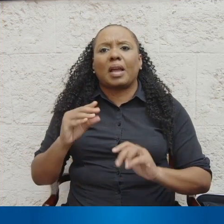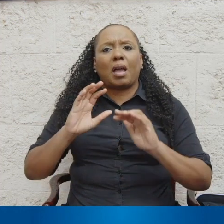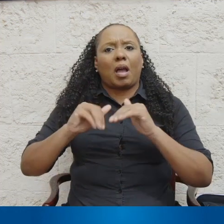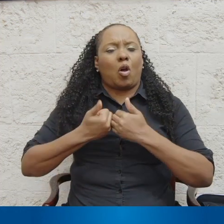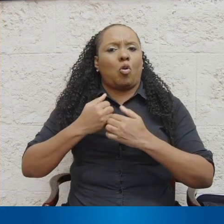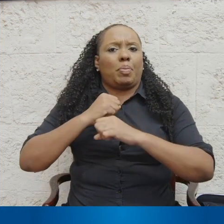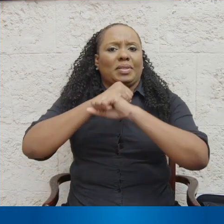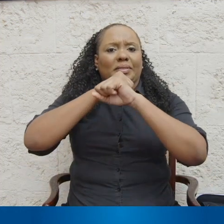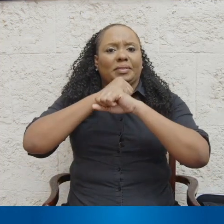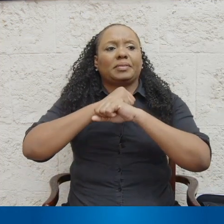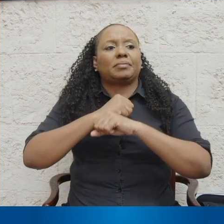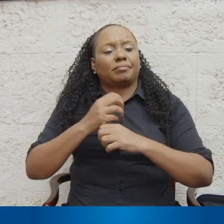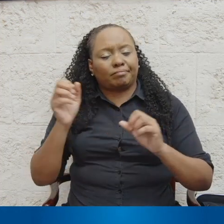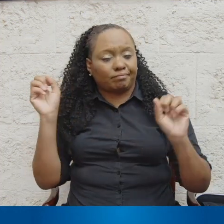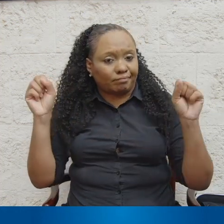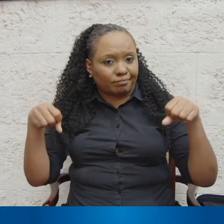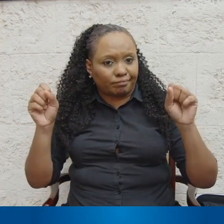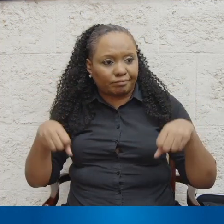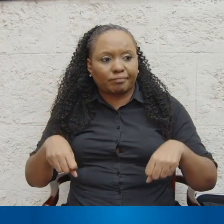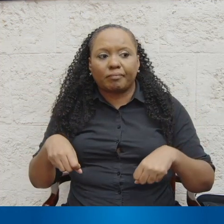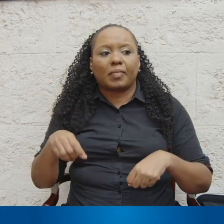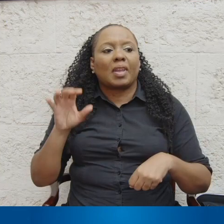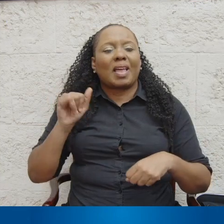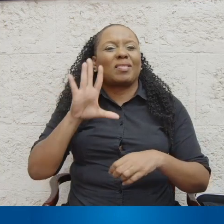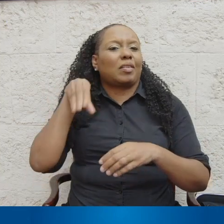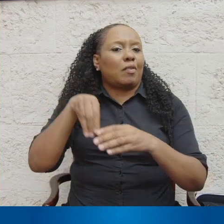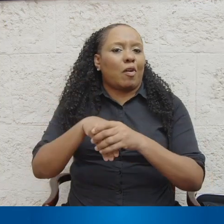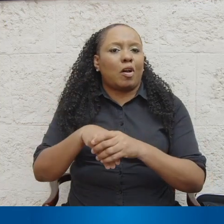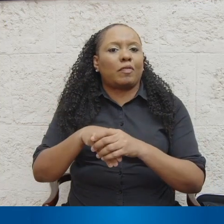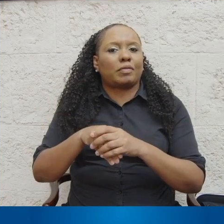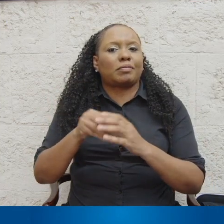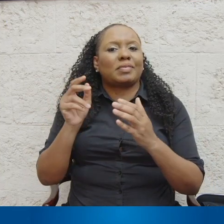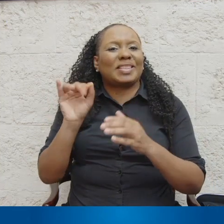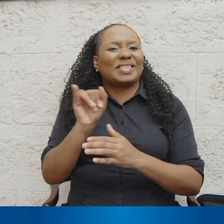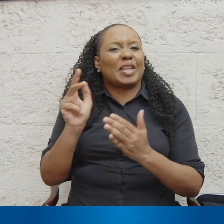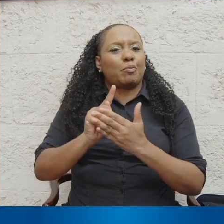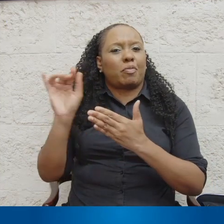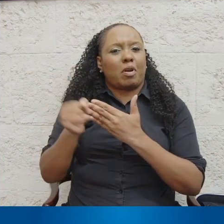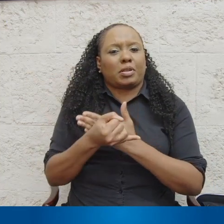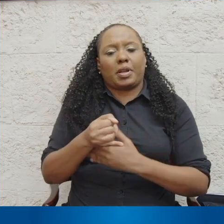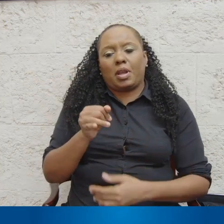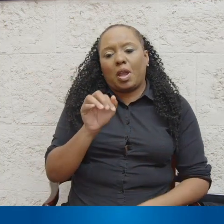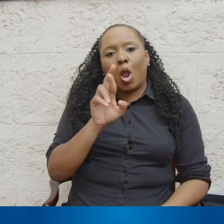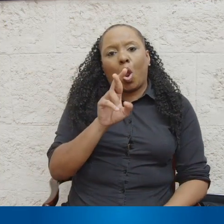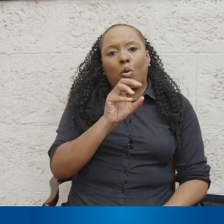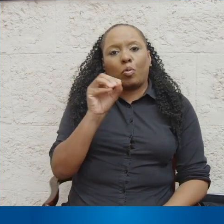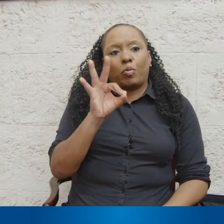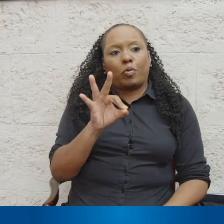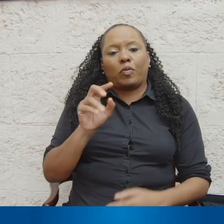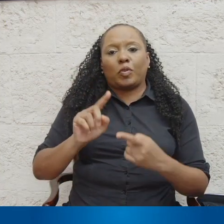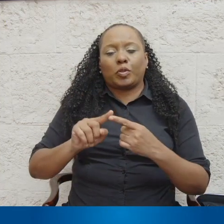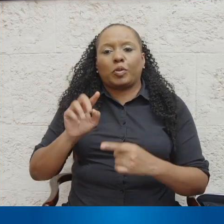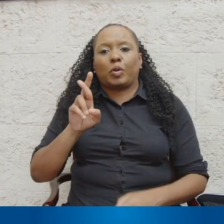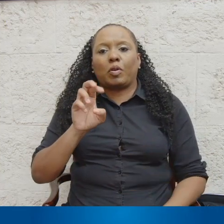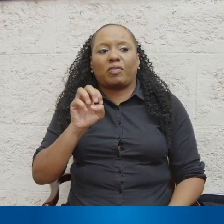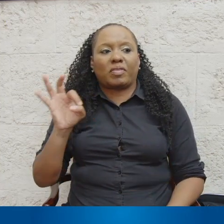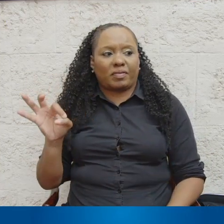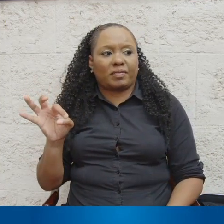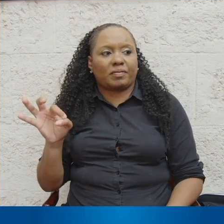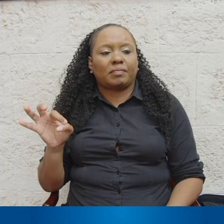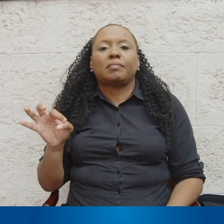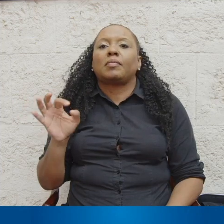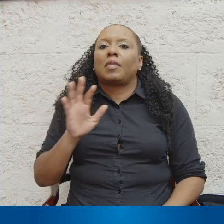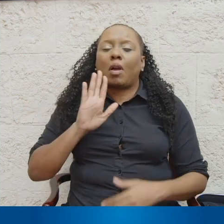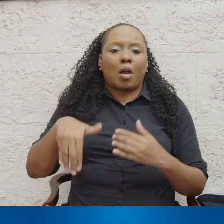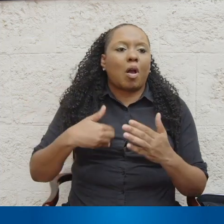So that's that whole notion again from roofs to reefs again. So addressing those issues that have to do with the wetlands are going to be